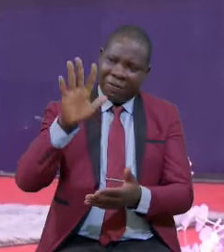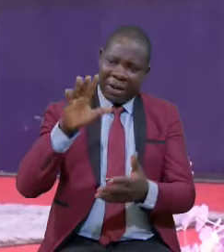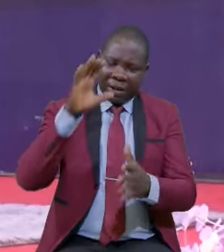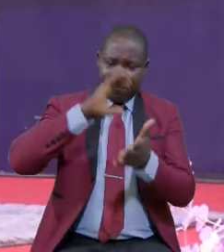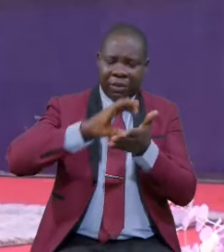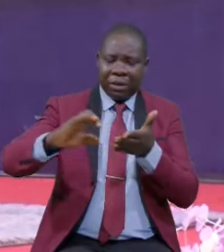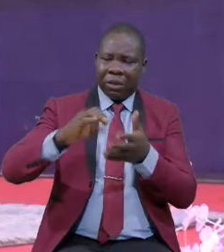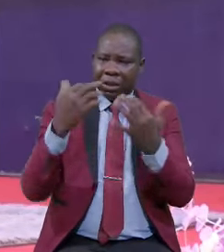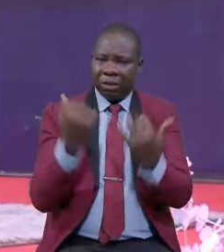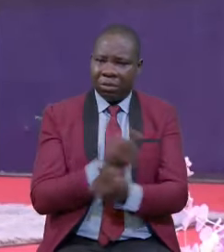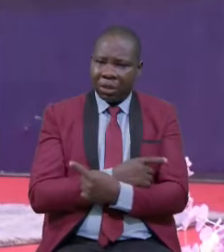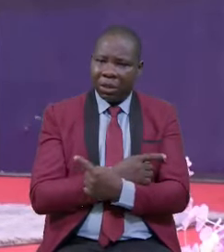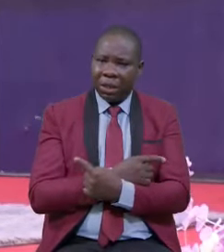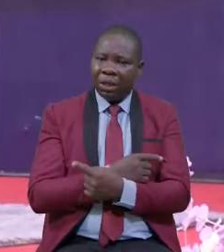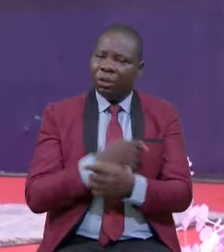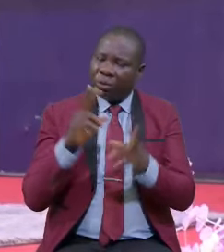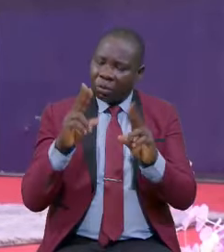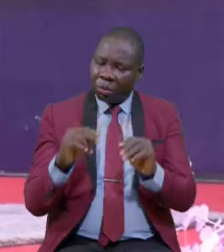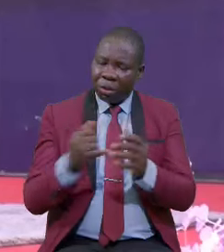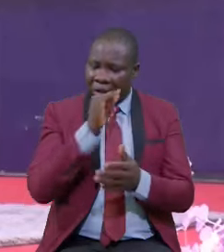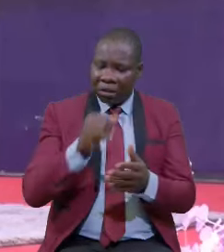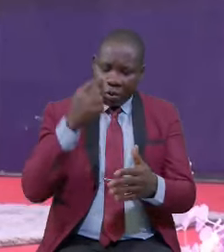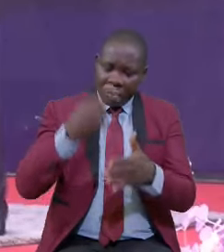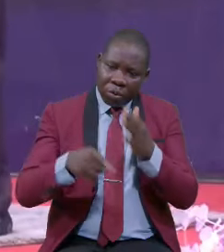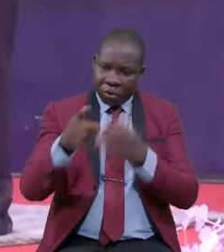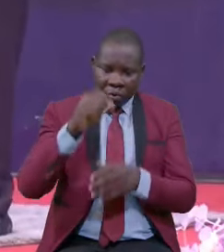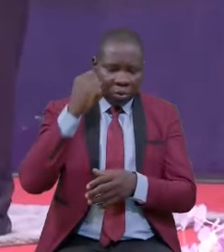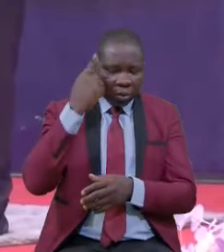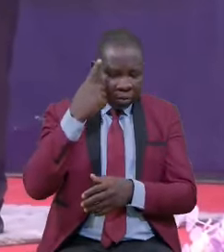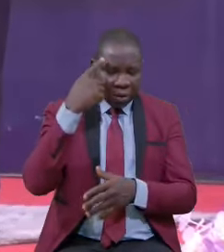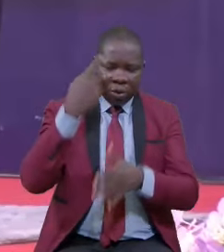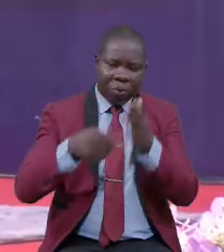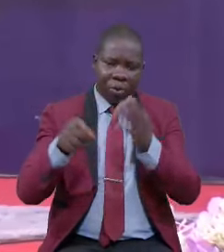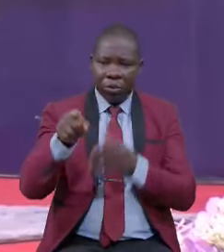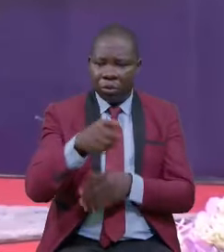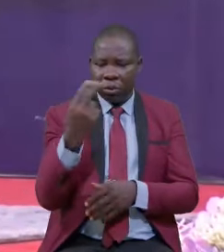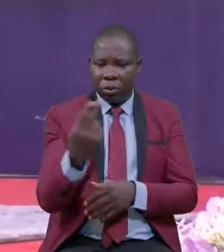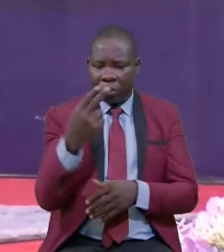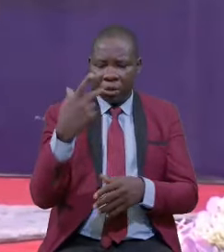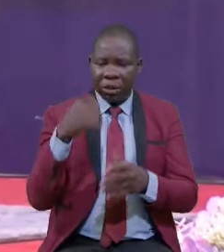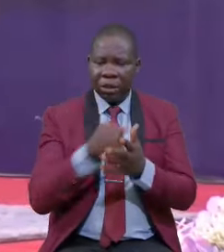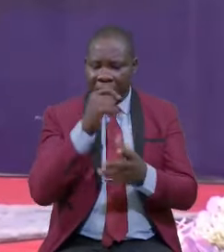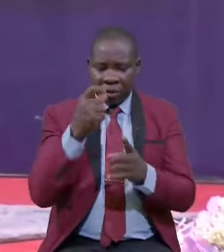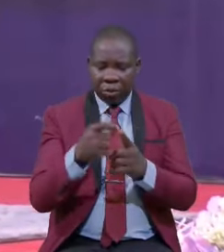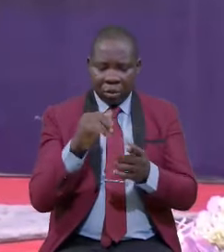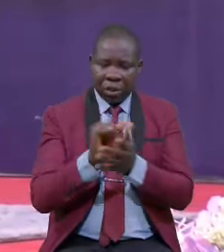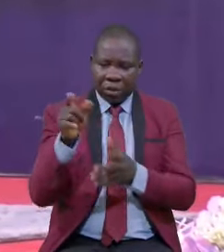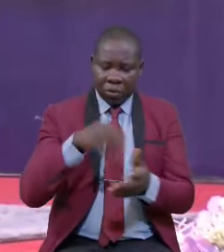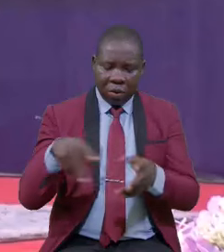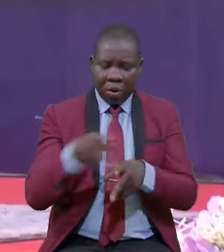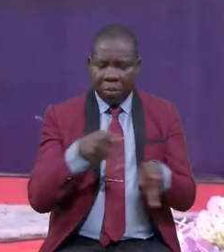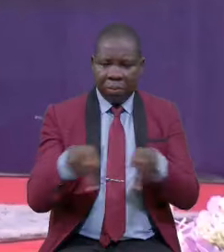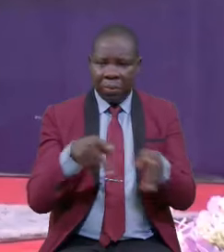the word you apply, is the word you believe, is the word you practice that will bring the life